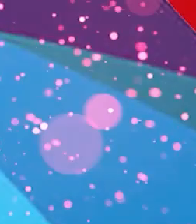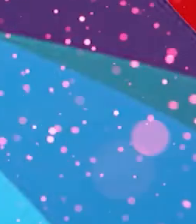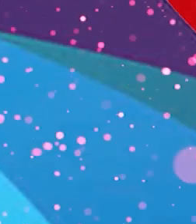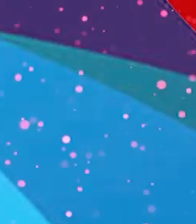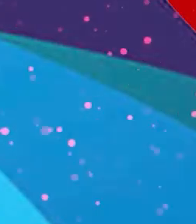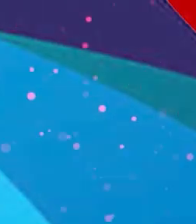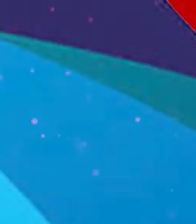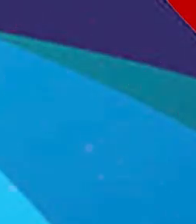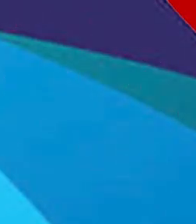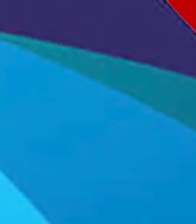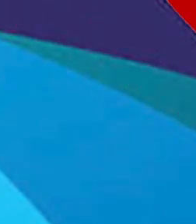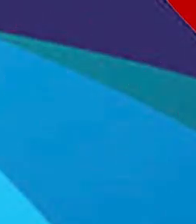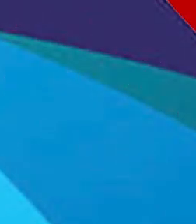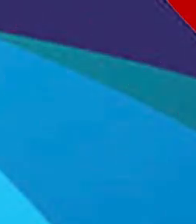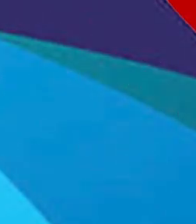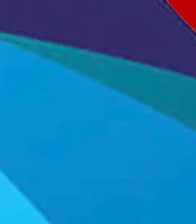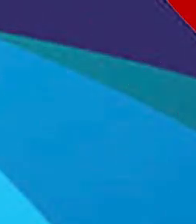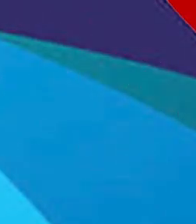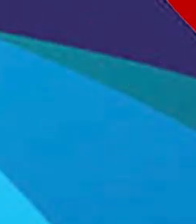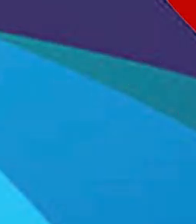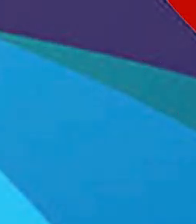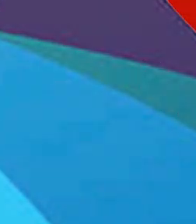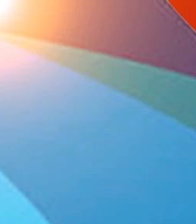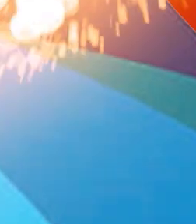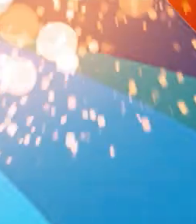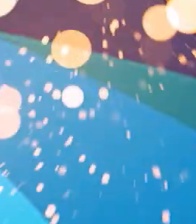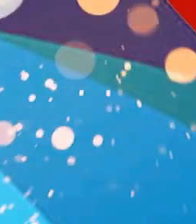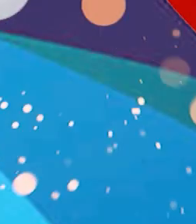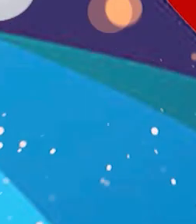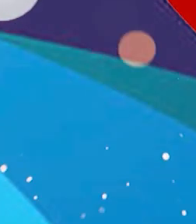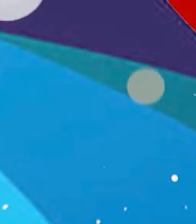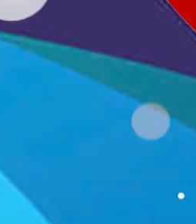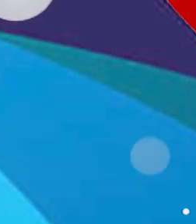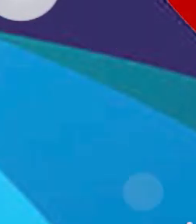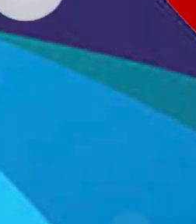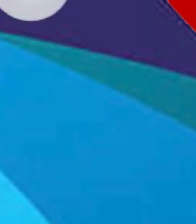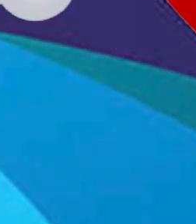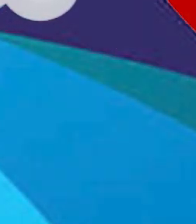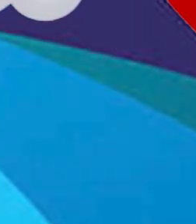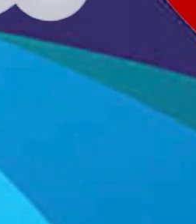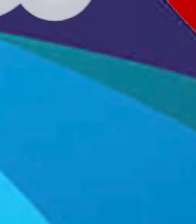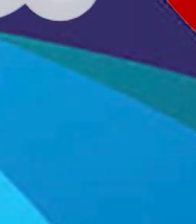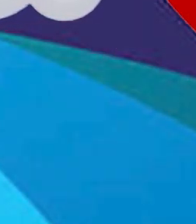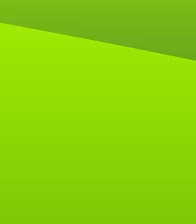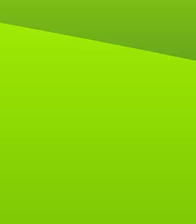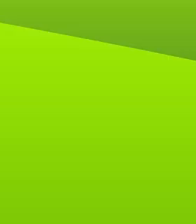to make our lives better.